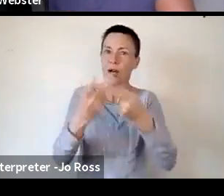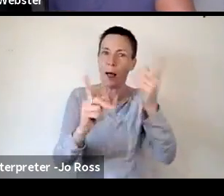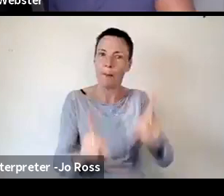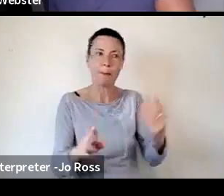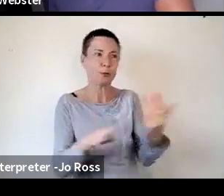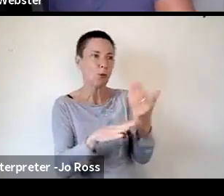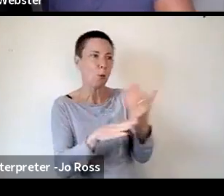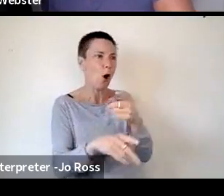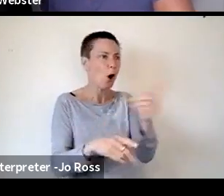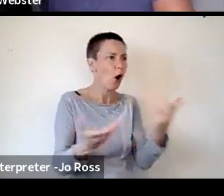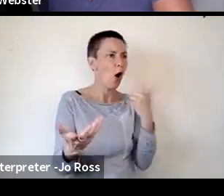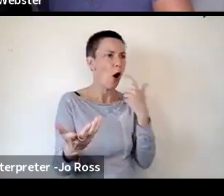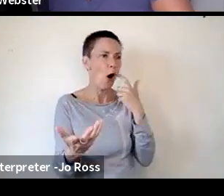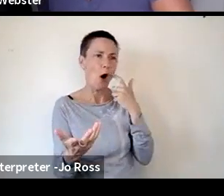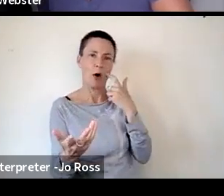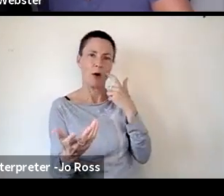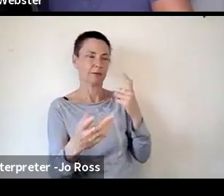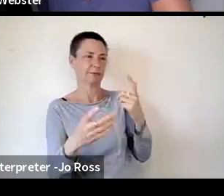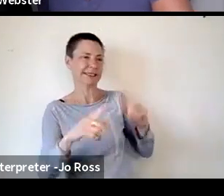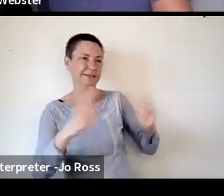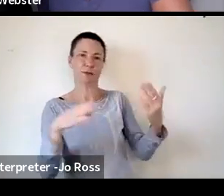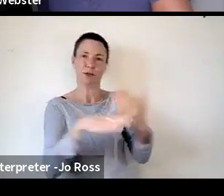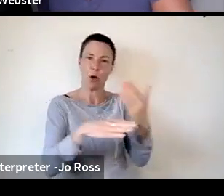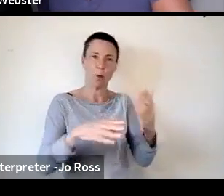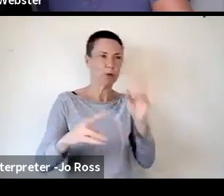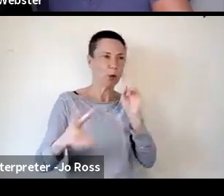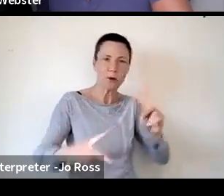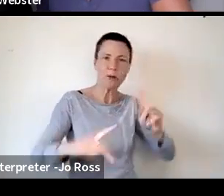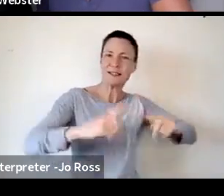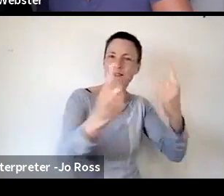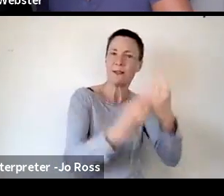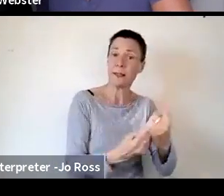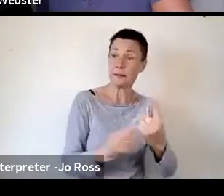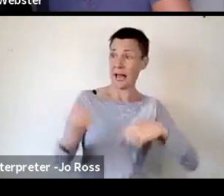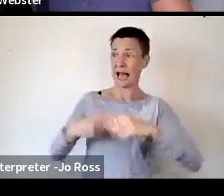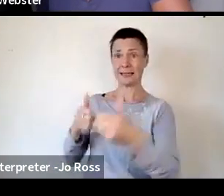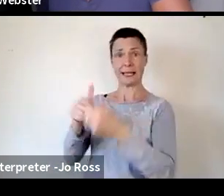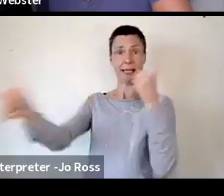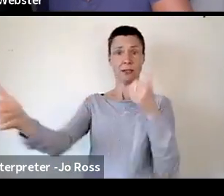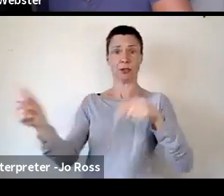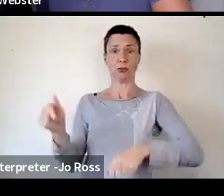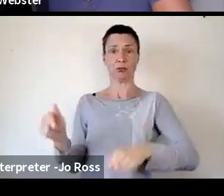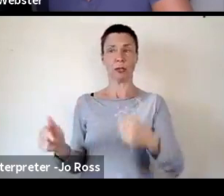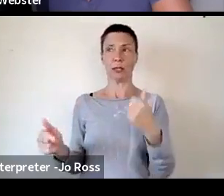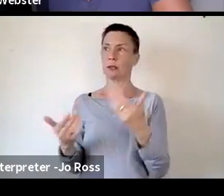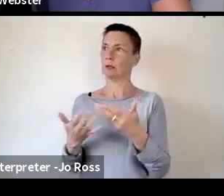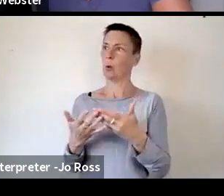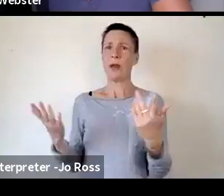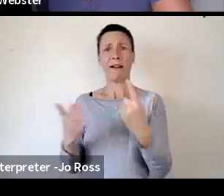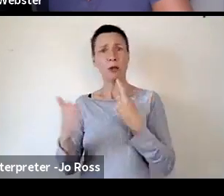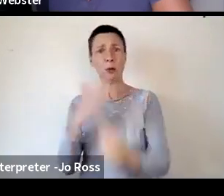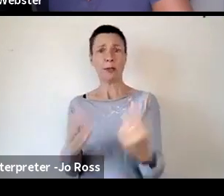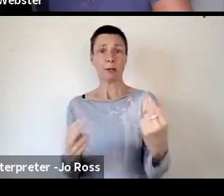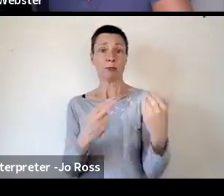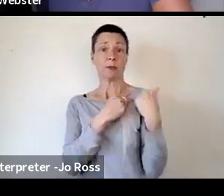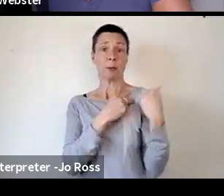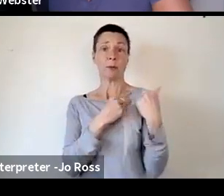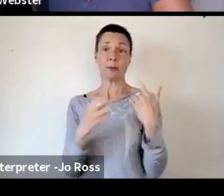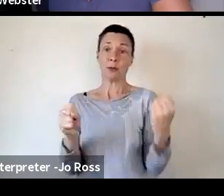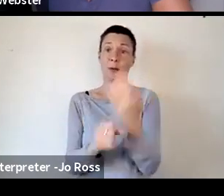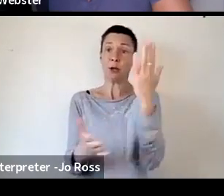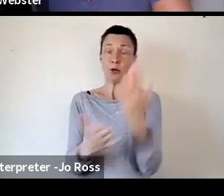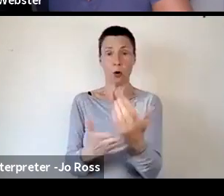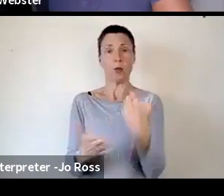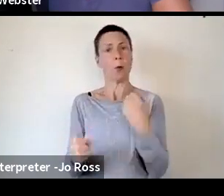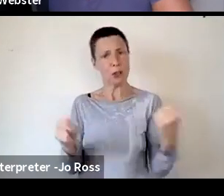on in different jobs and things like that. I think as an industry, we're sort of we have a unique responsibility to sort of make sure that we